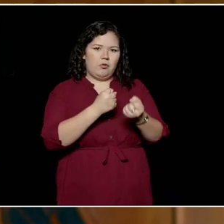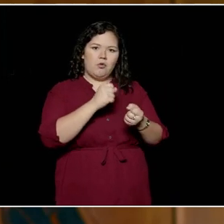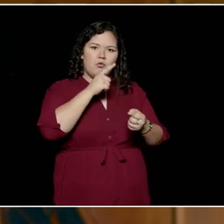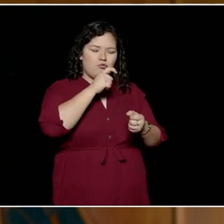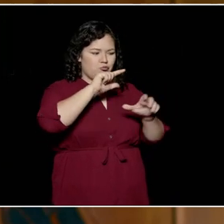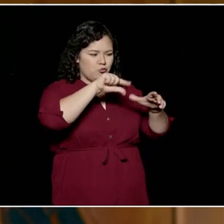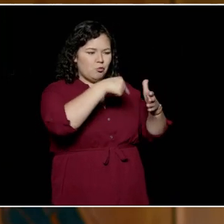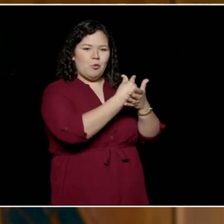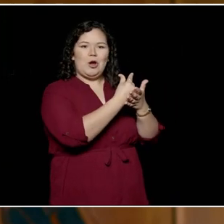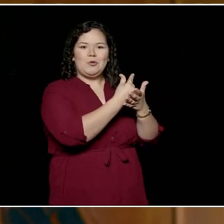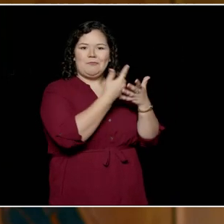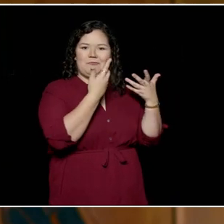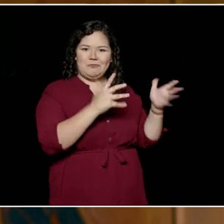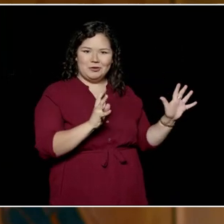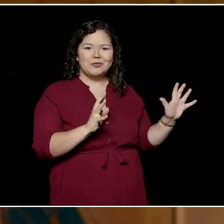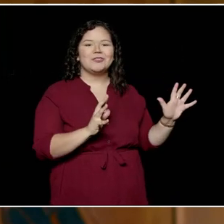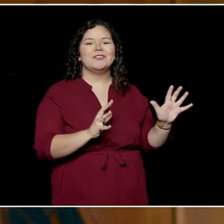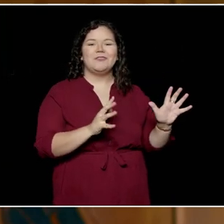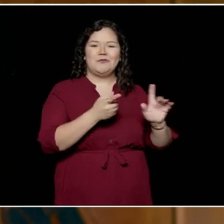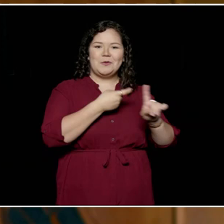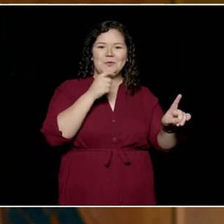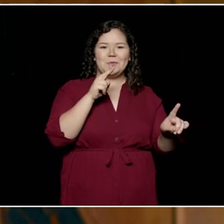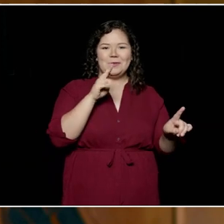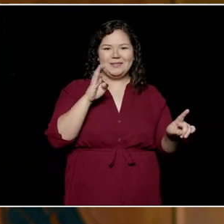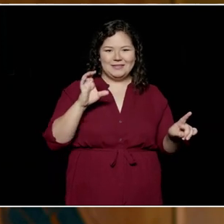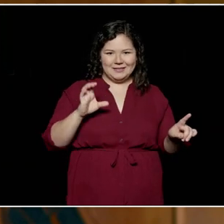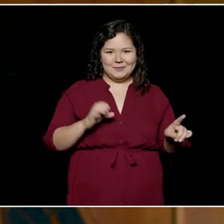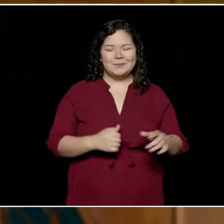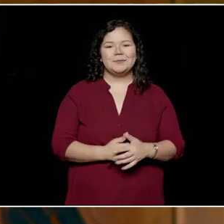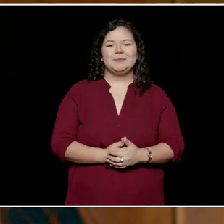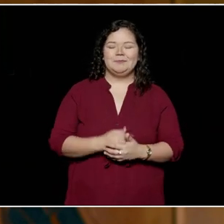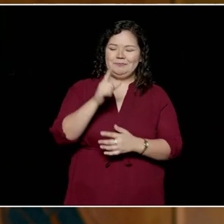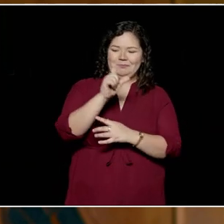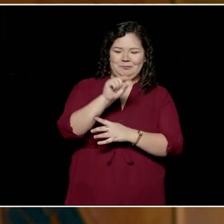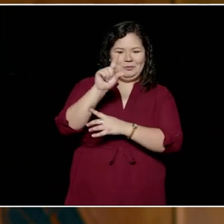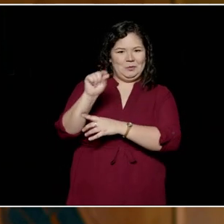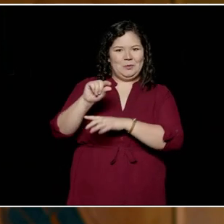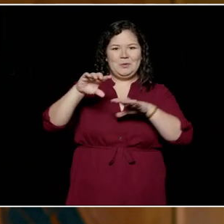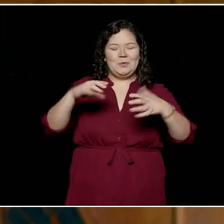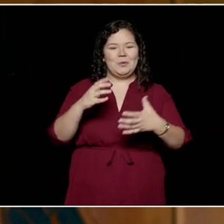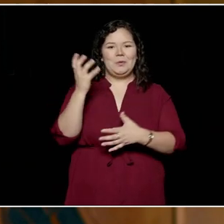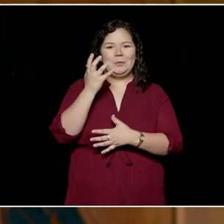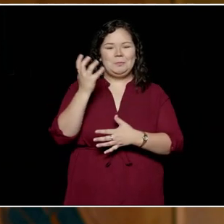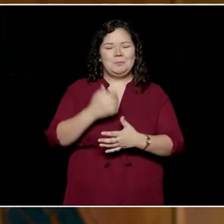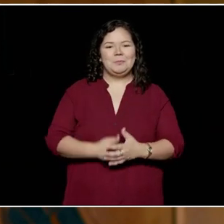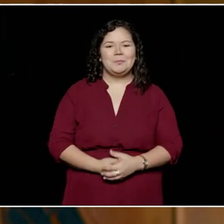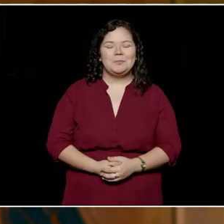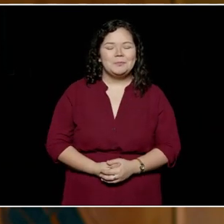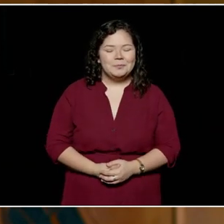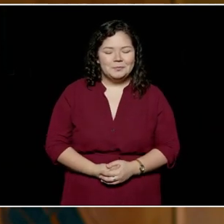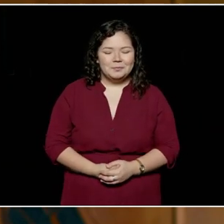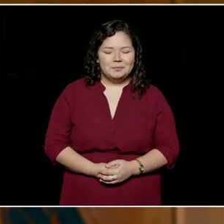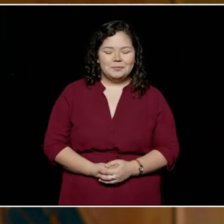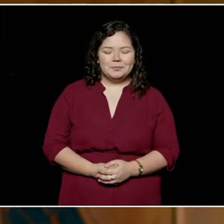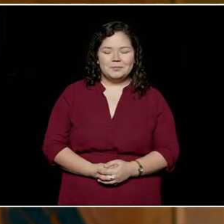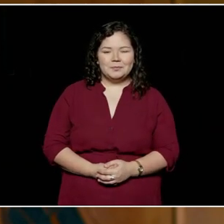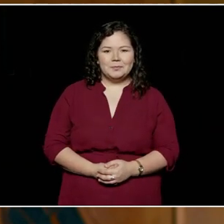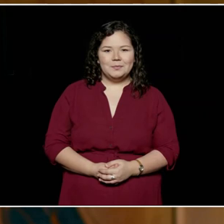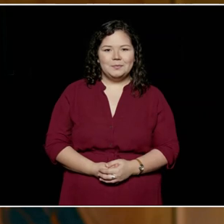graduates that are graduating from UBC in the year 2020, all of